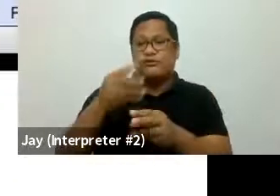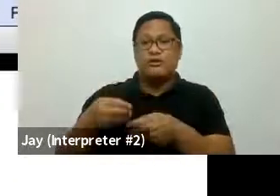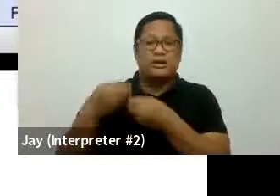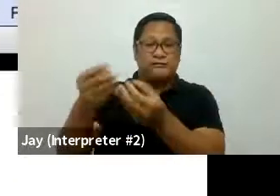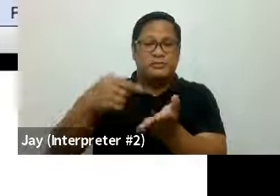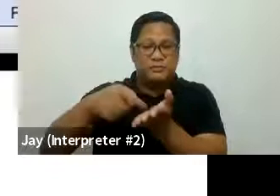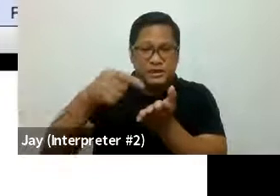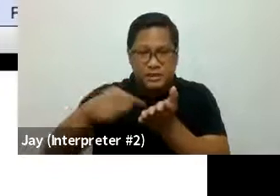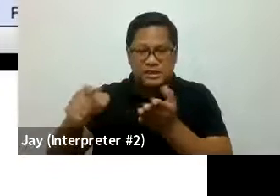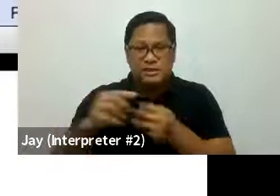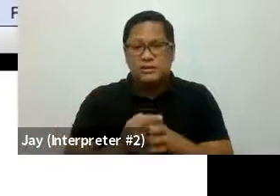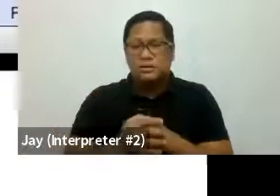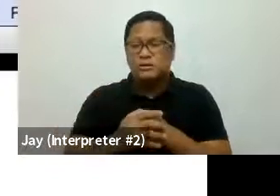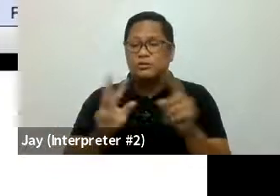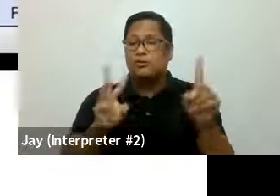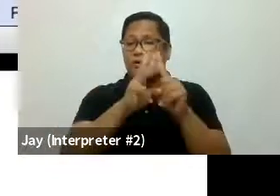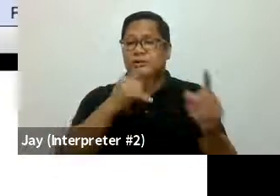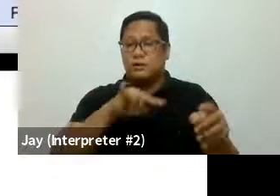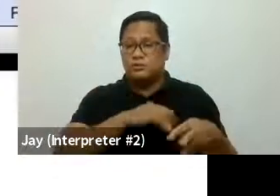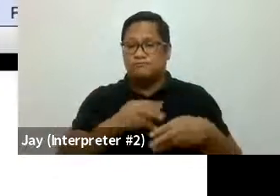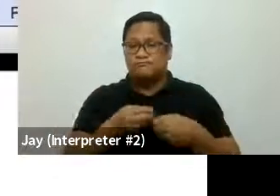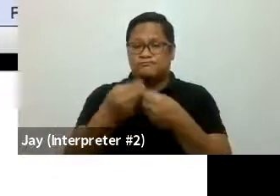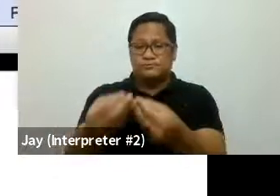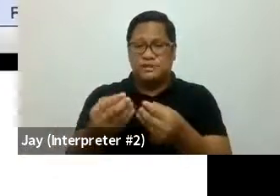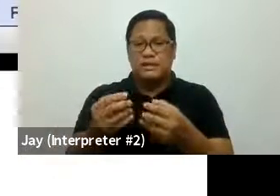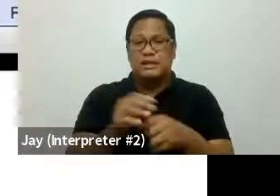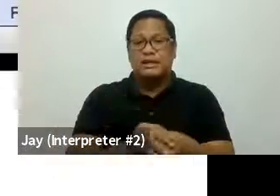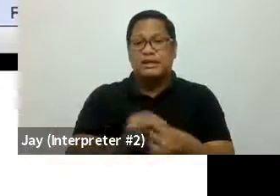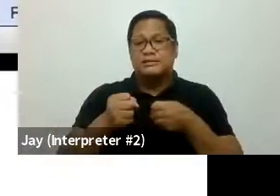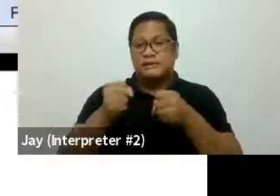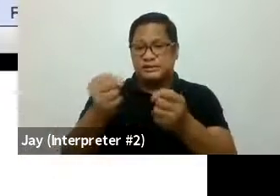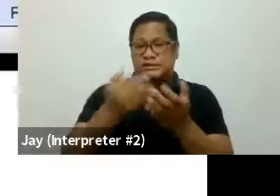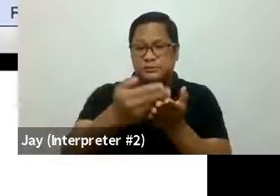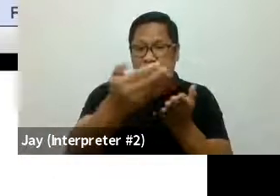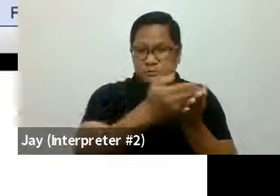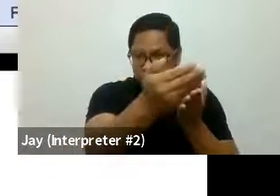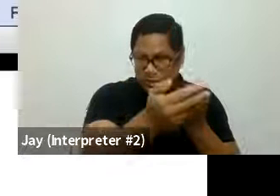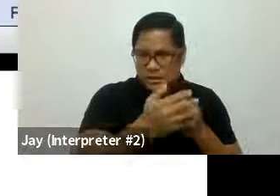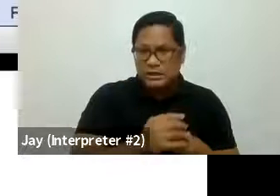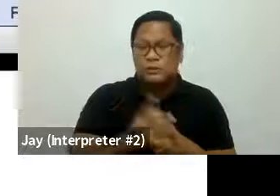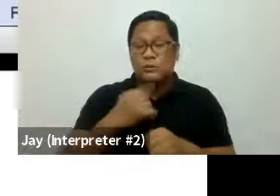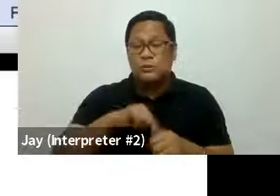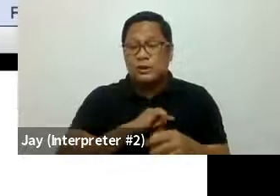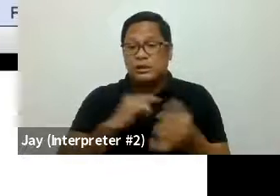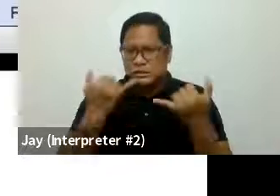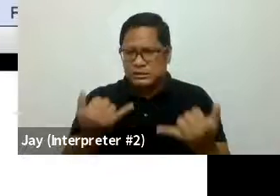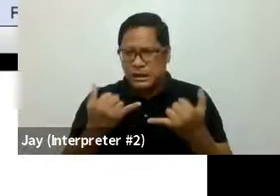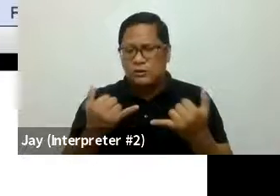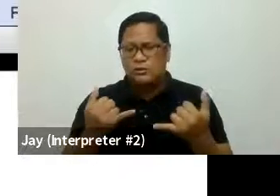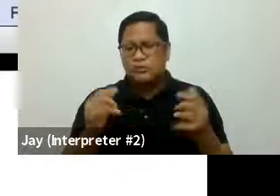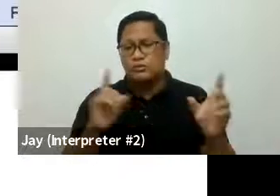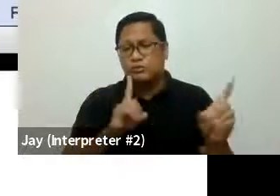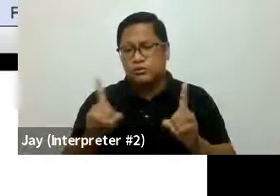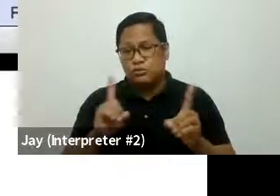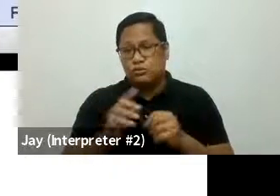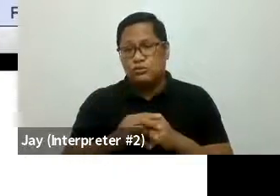of towards our provider. Strategic purchasing, right now, we are doing these things, and of course,